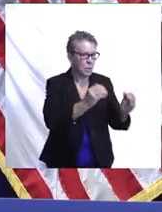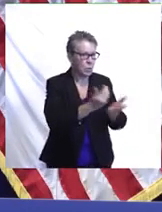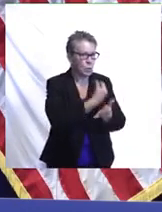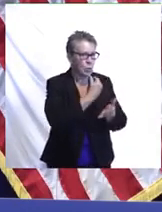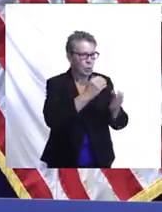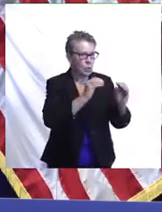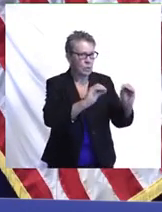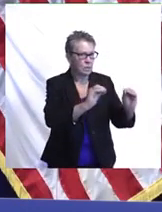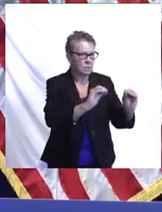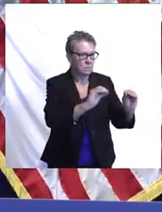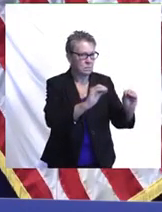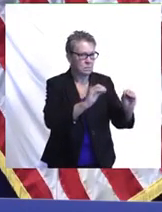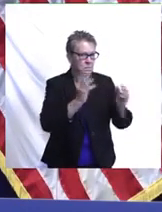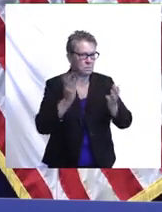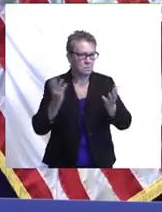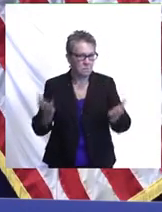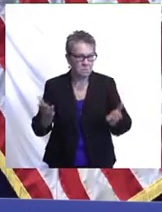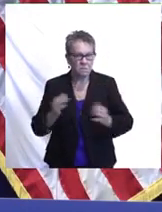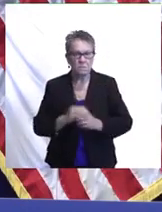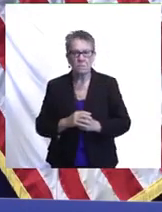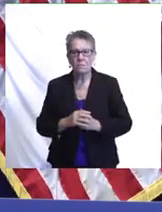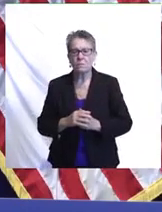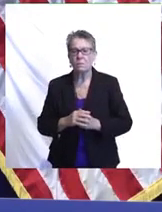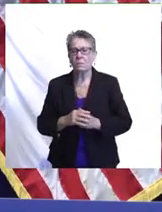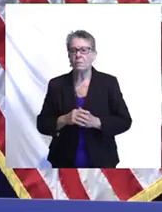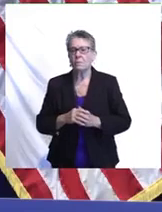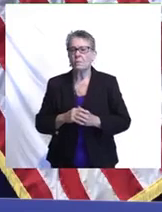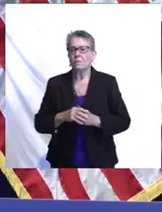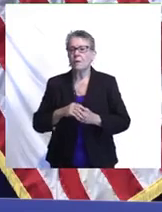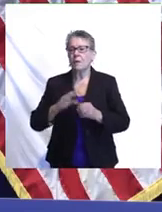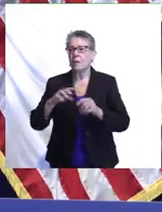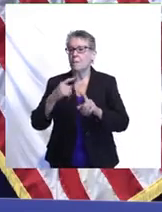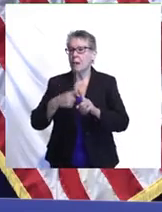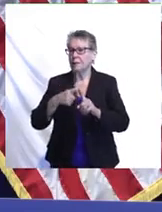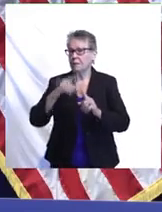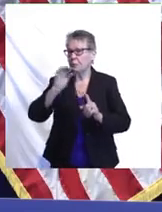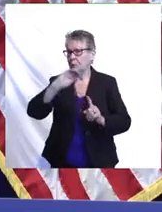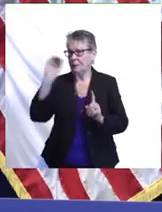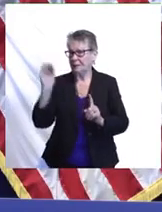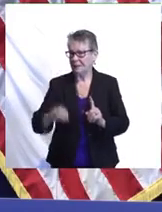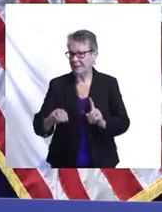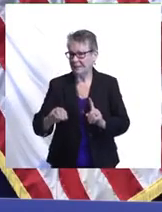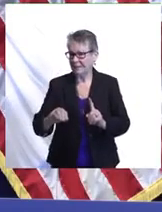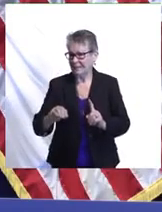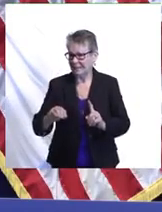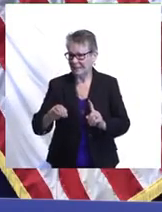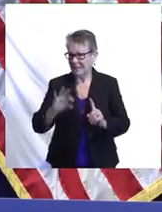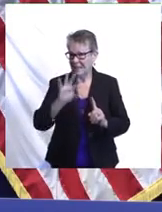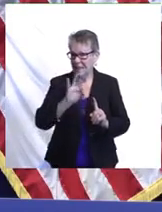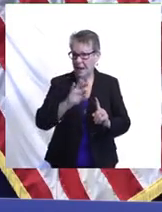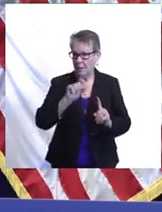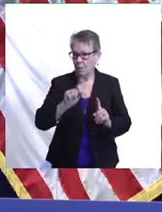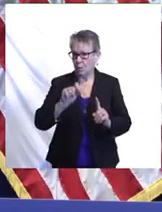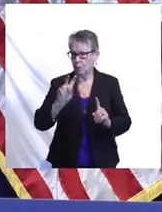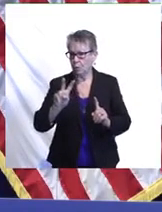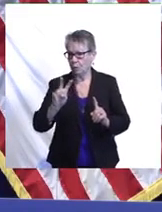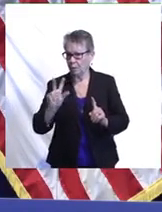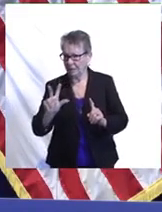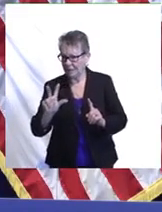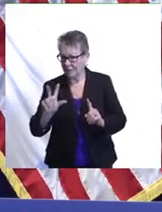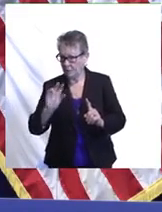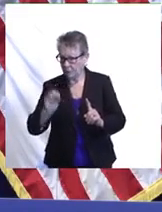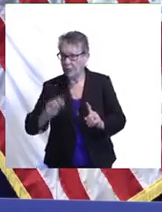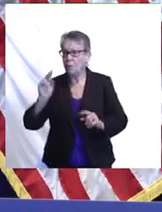percent positivity as of November 25th in New Jersey is 9.23%. The northern part of the